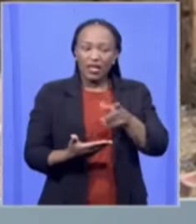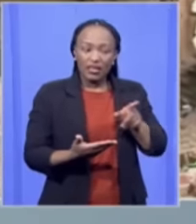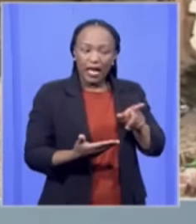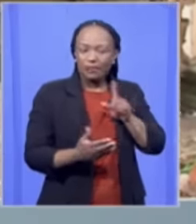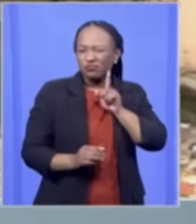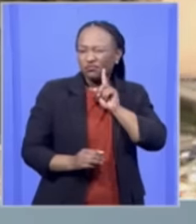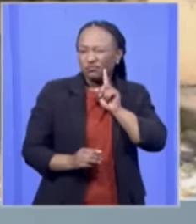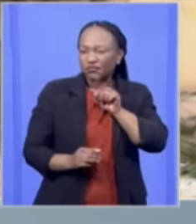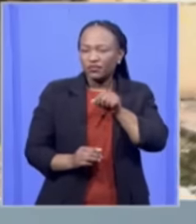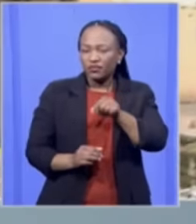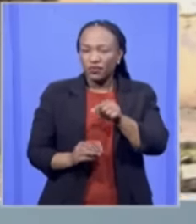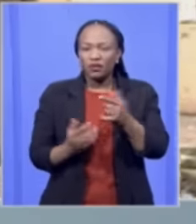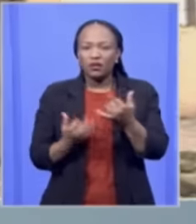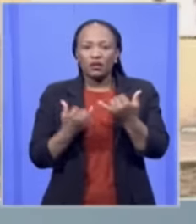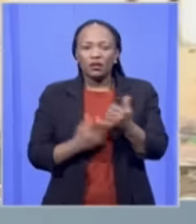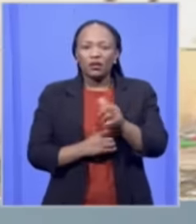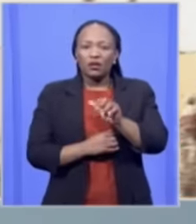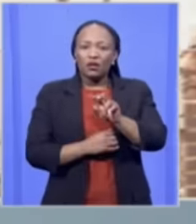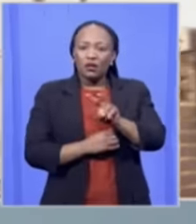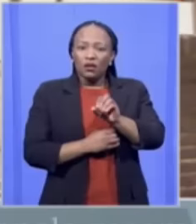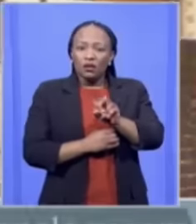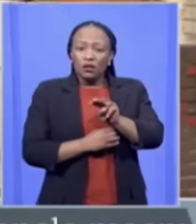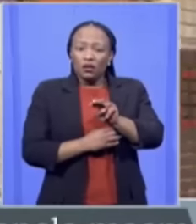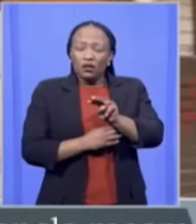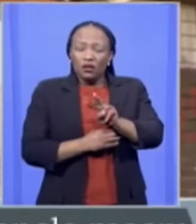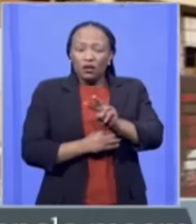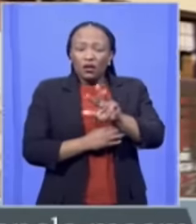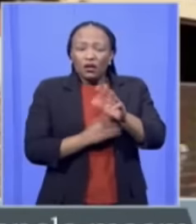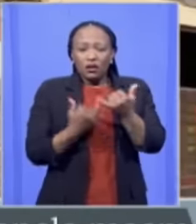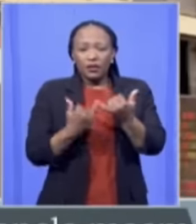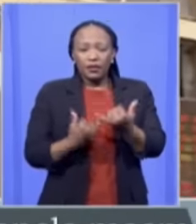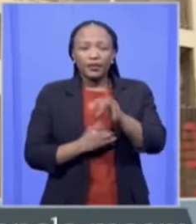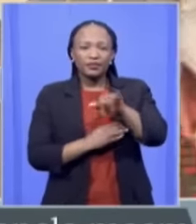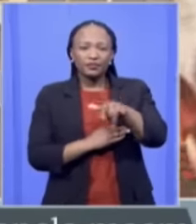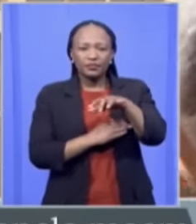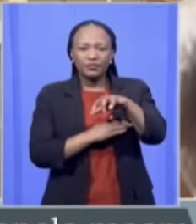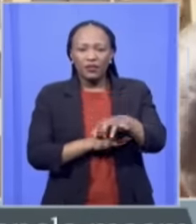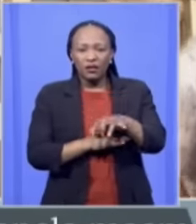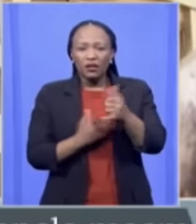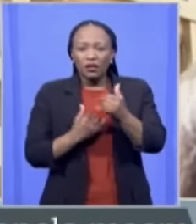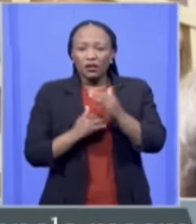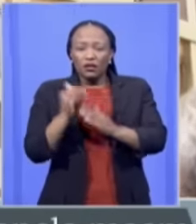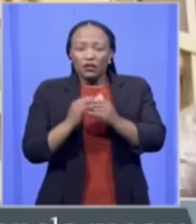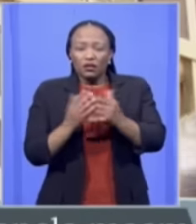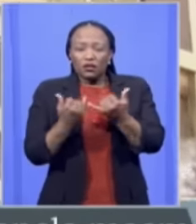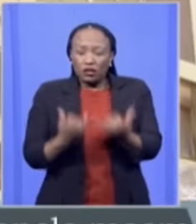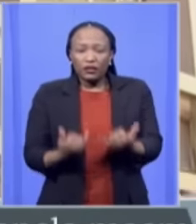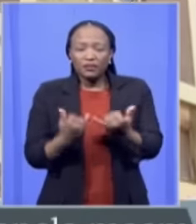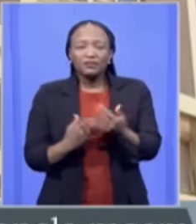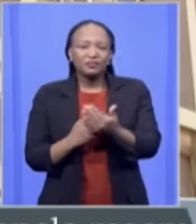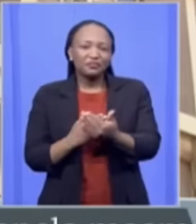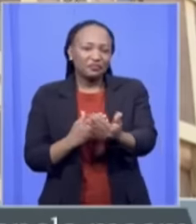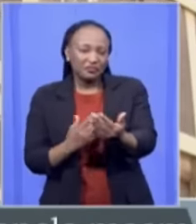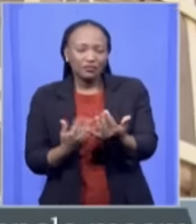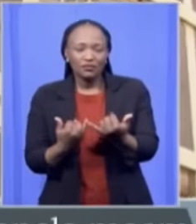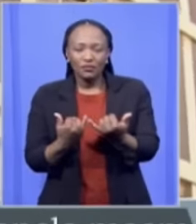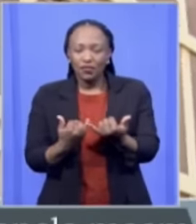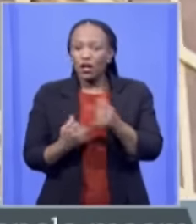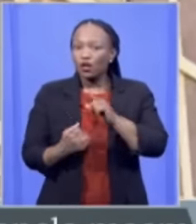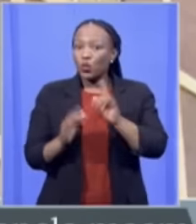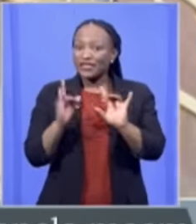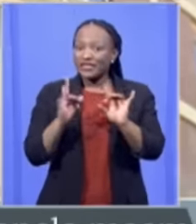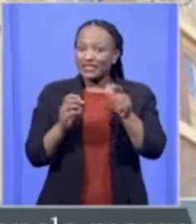towards 2029, City of Johannesburg is the best place to then build if you handle the city accordingly. So now